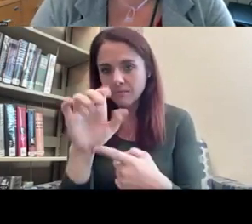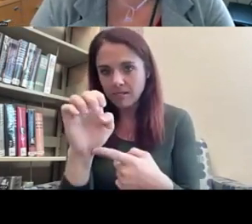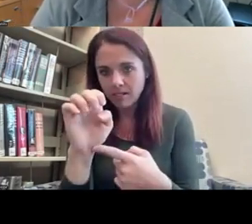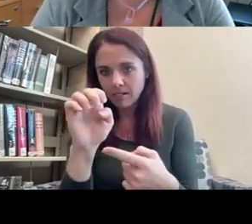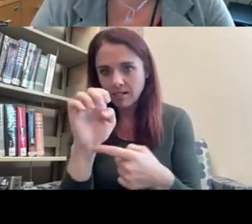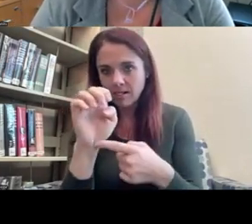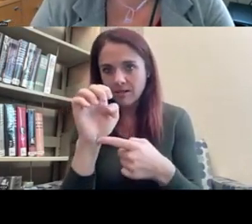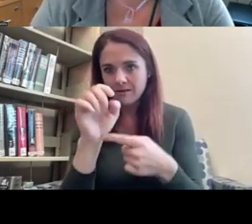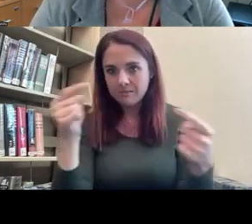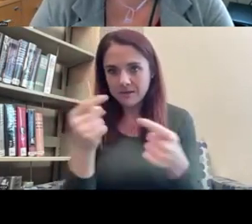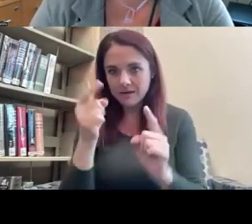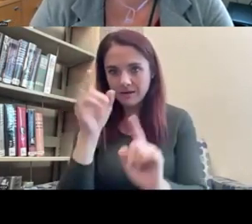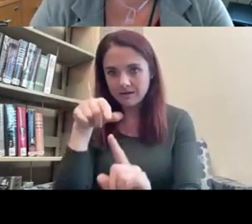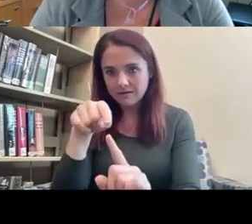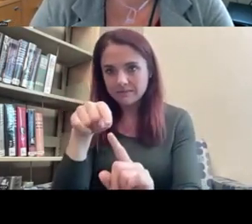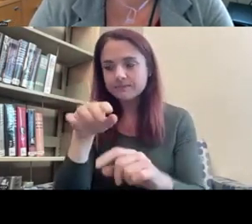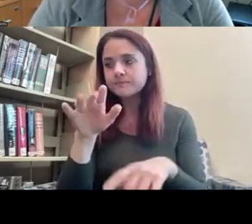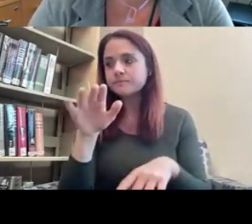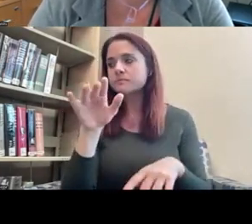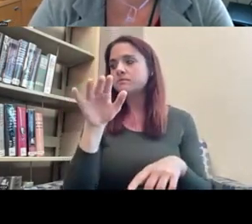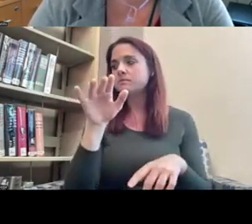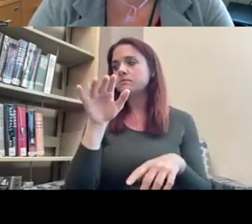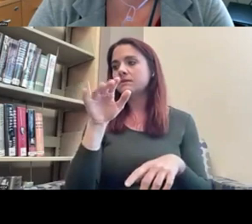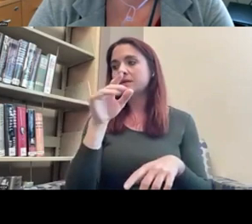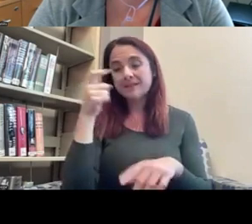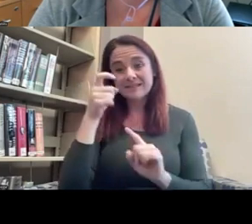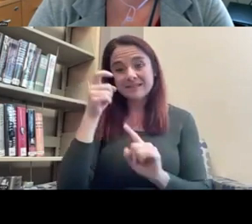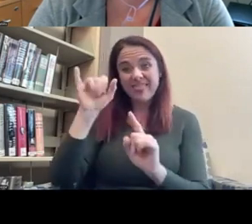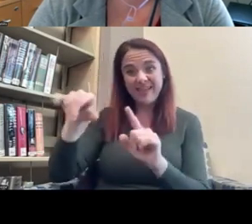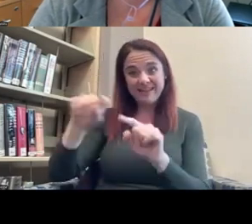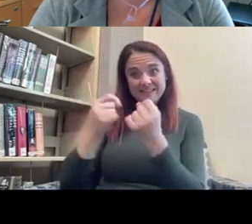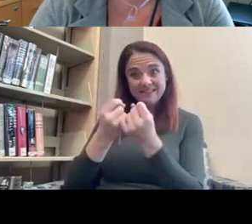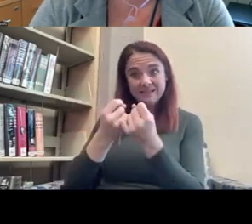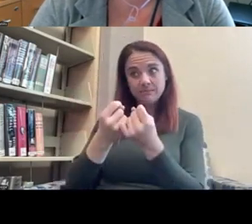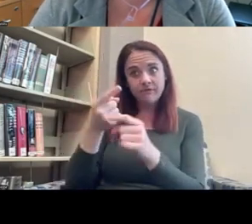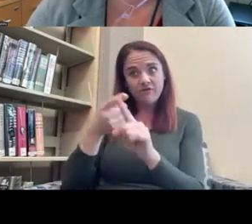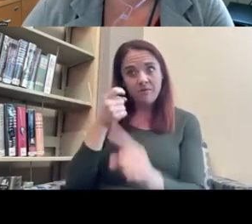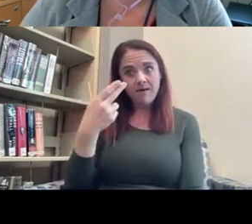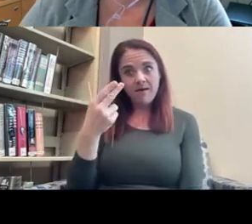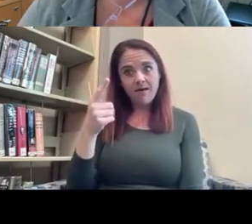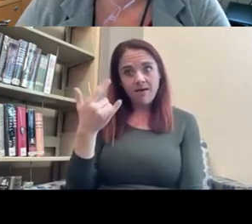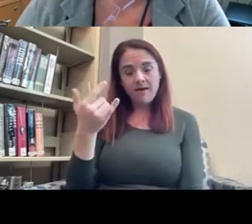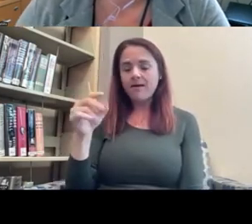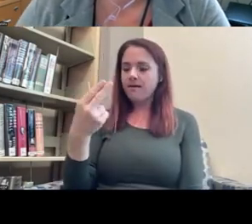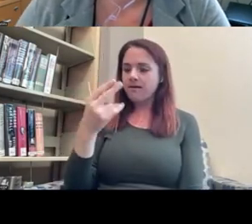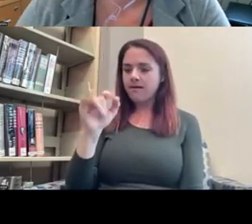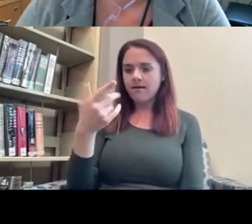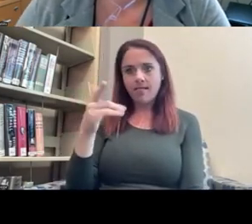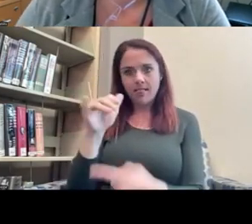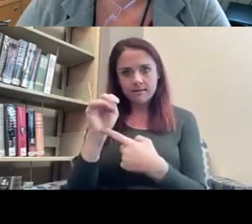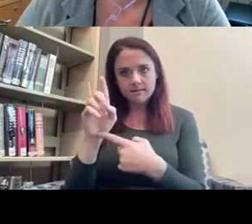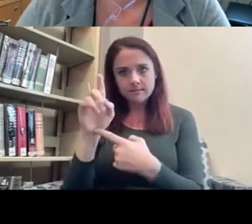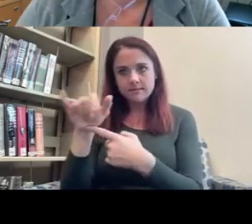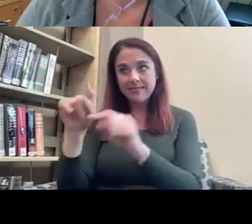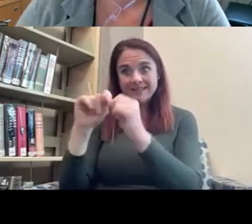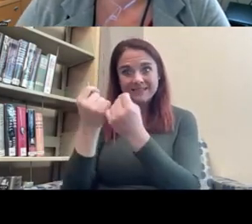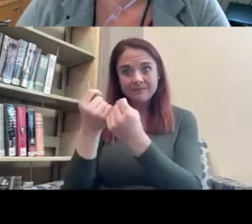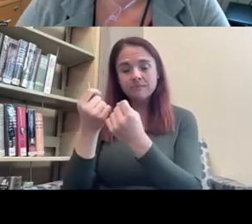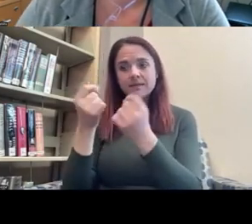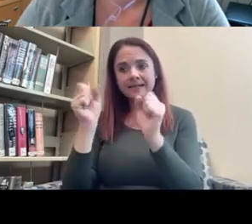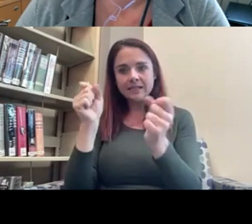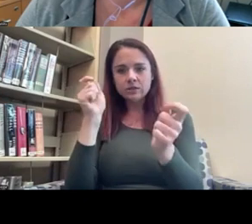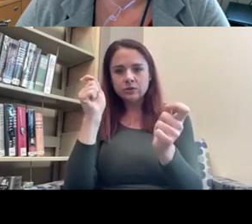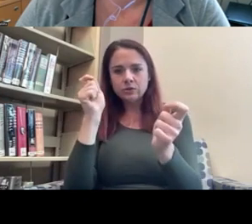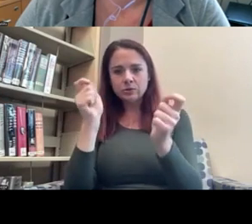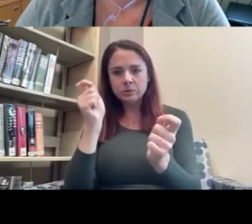with the help of the palliative care team at Highland, they have been able to help